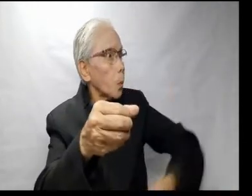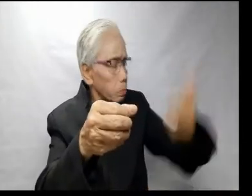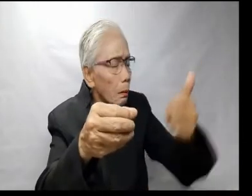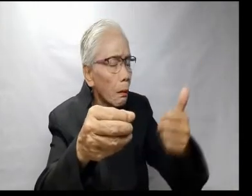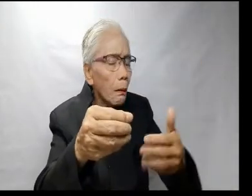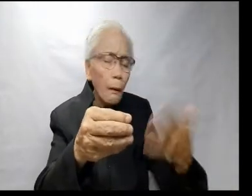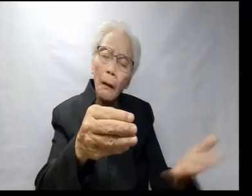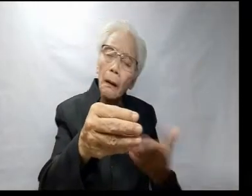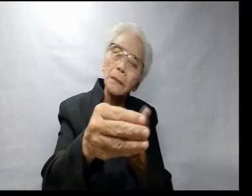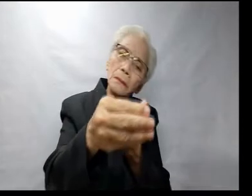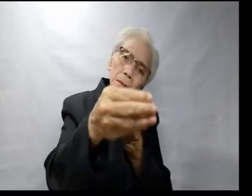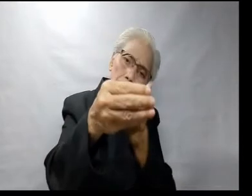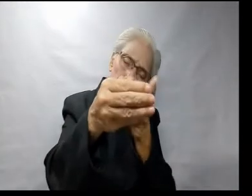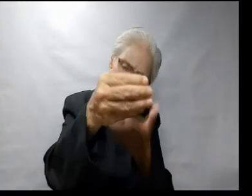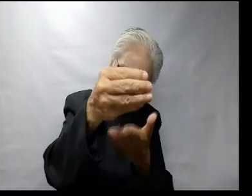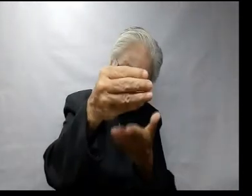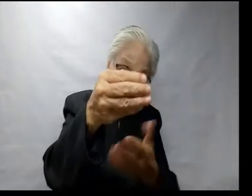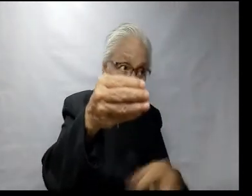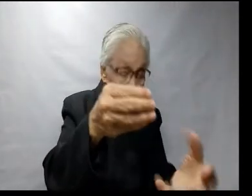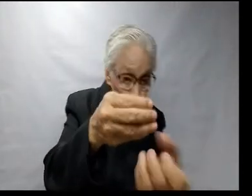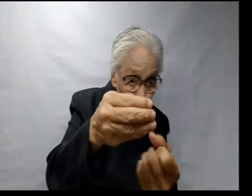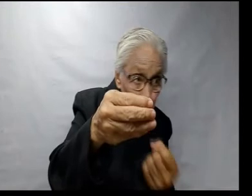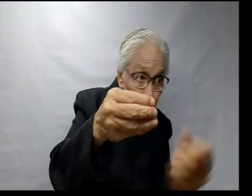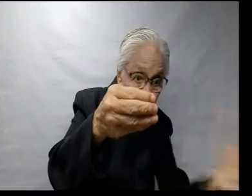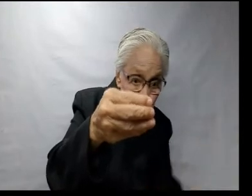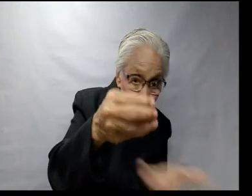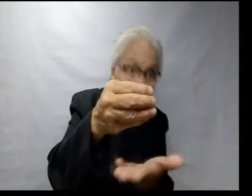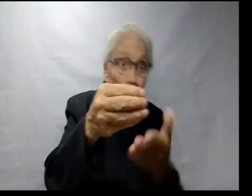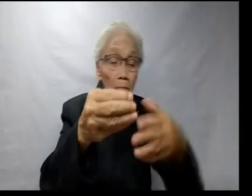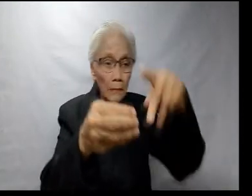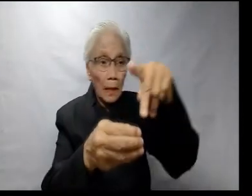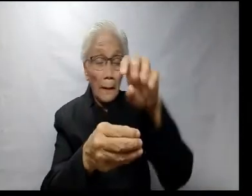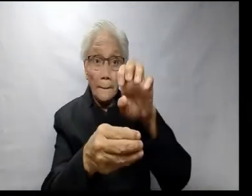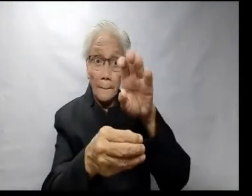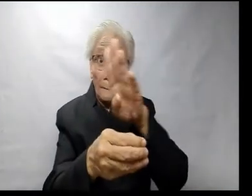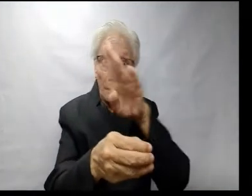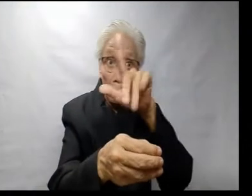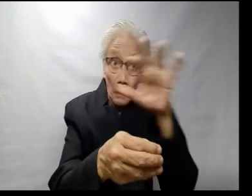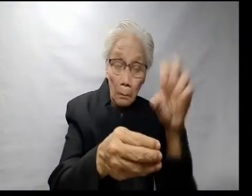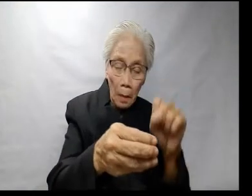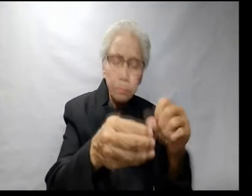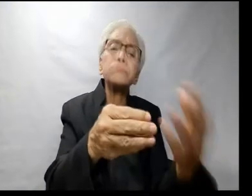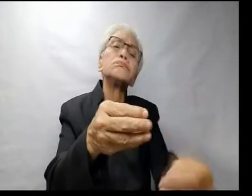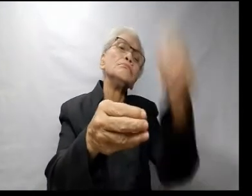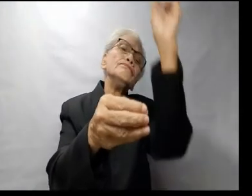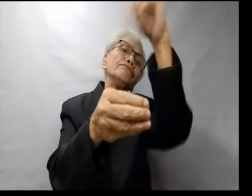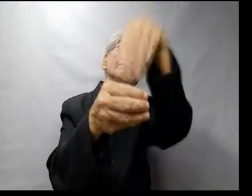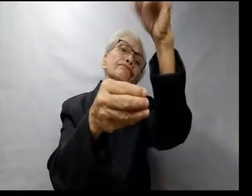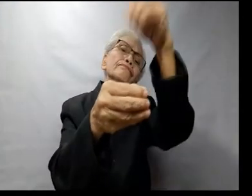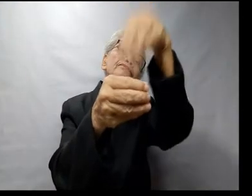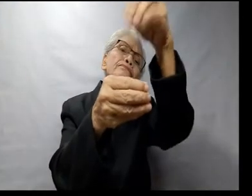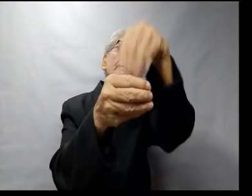"Good," he replied. He reached under the table and brought out a bucket of pebbles. He started dumping